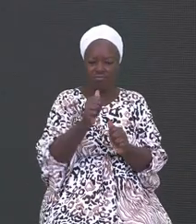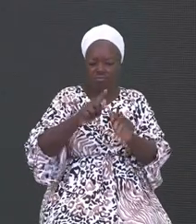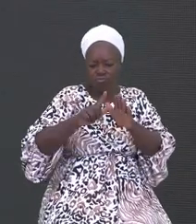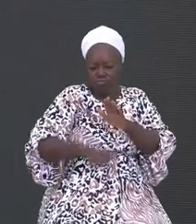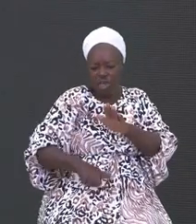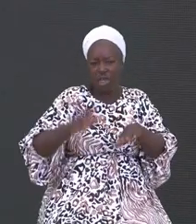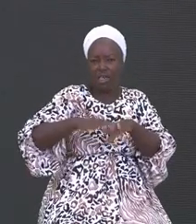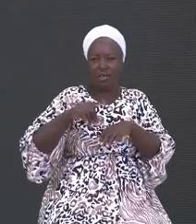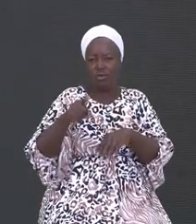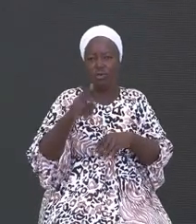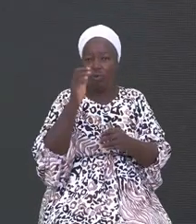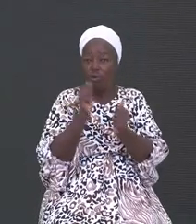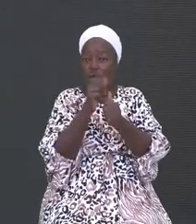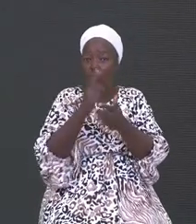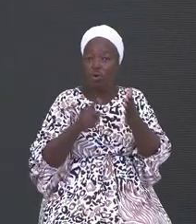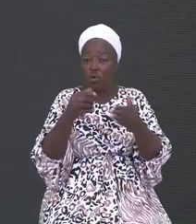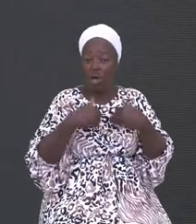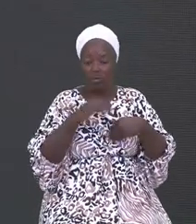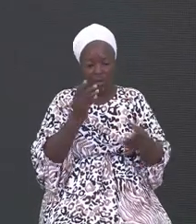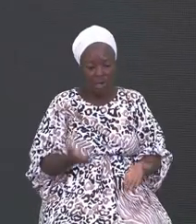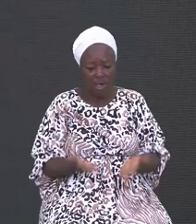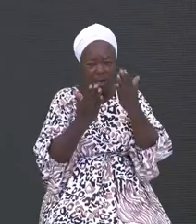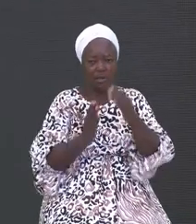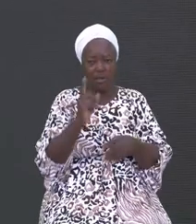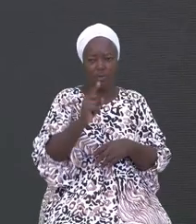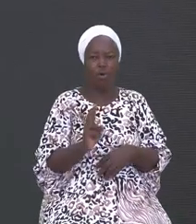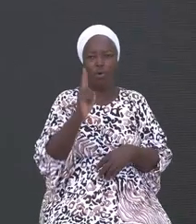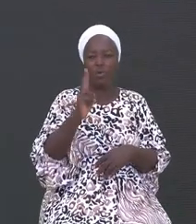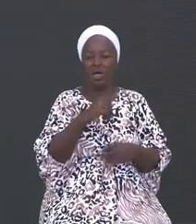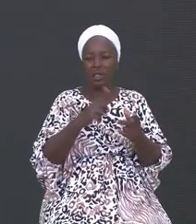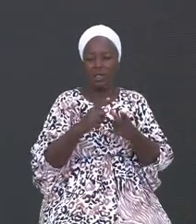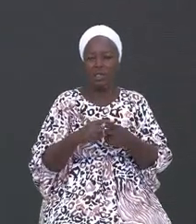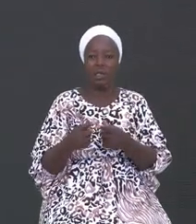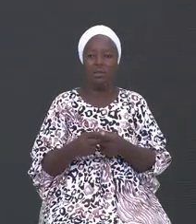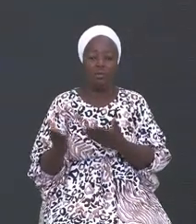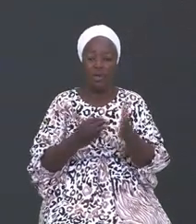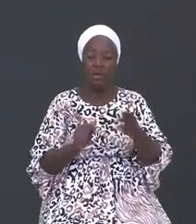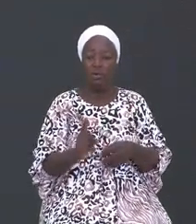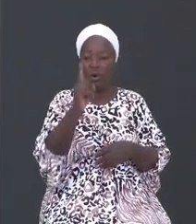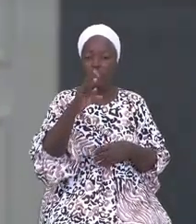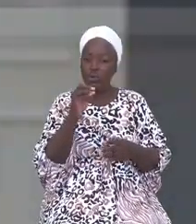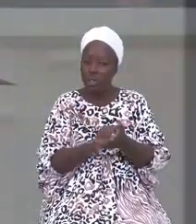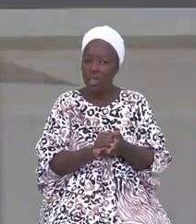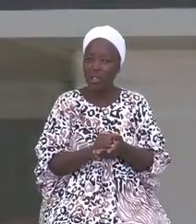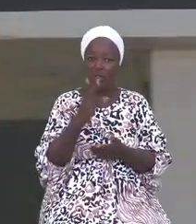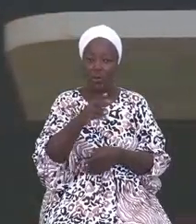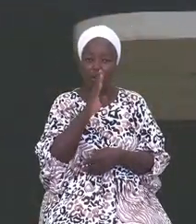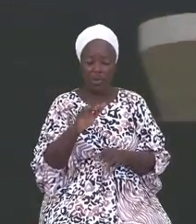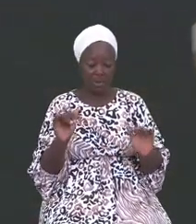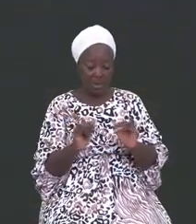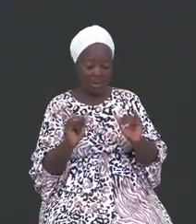what you have, lift him up, bring him up, so that he'll also be at the